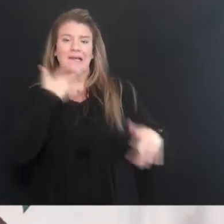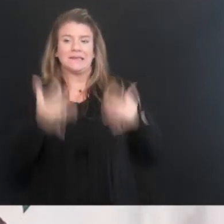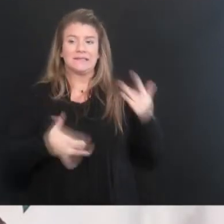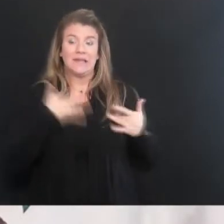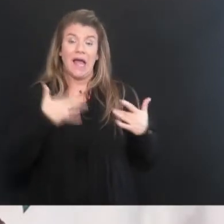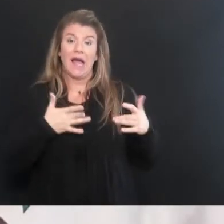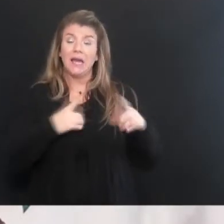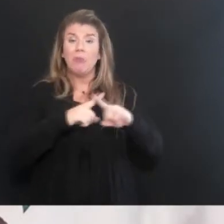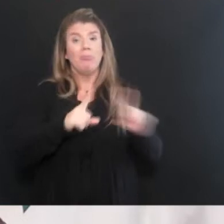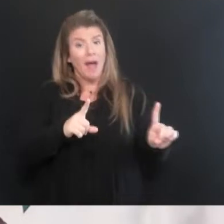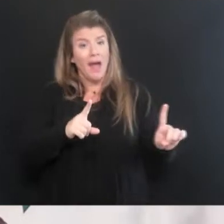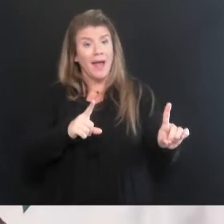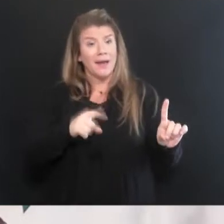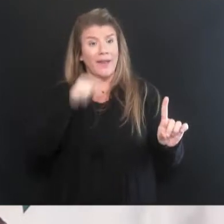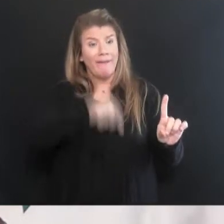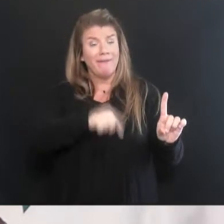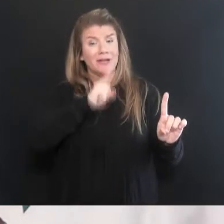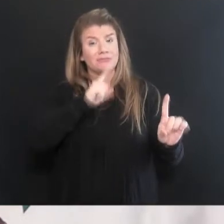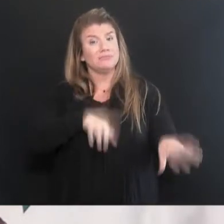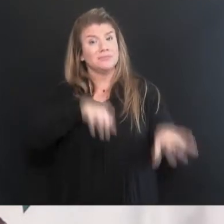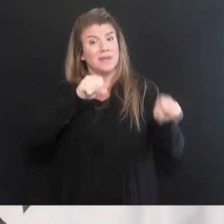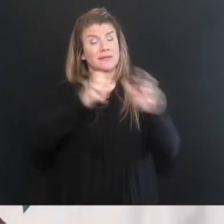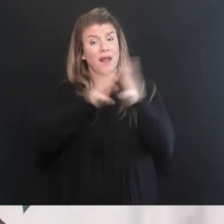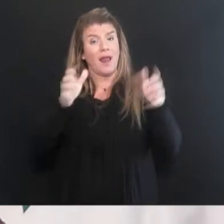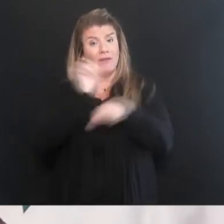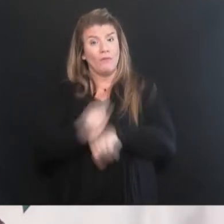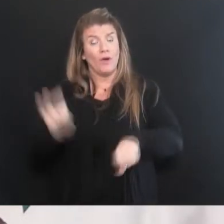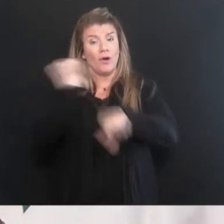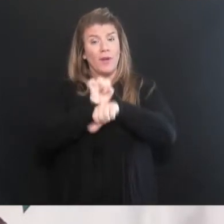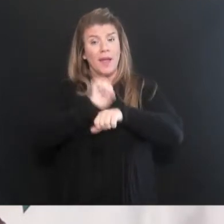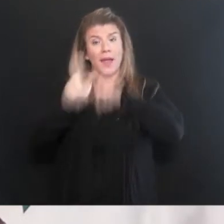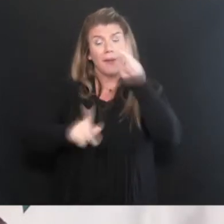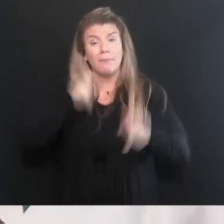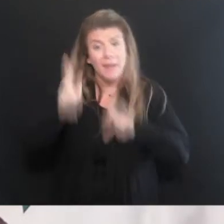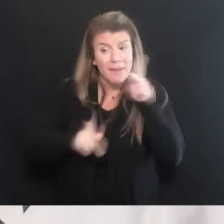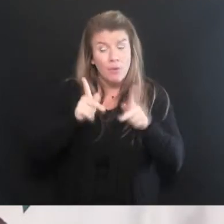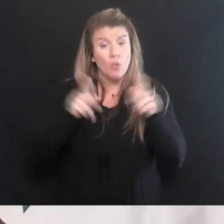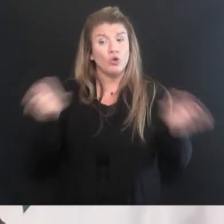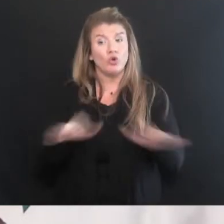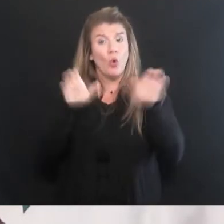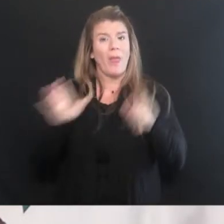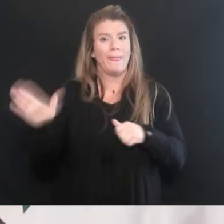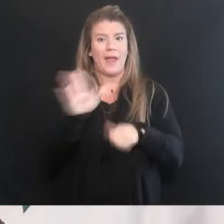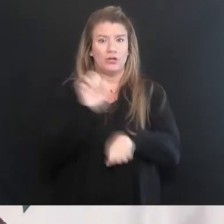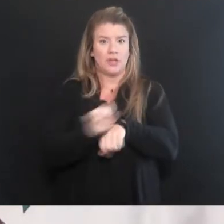takes lots of work and lots of people that are pitching a near perfect game.